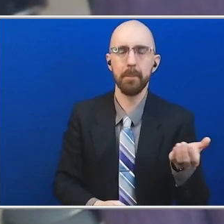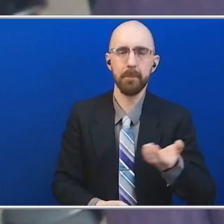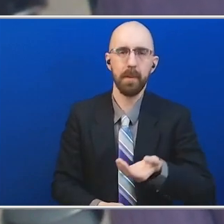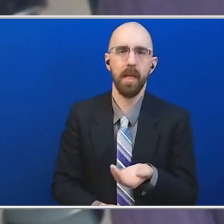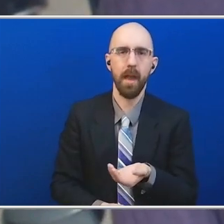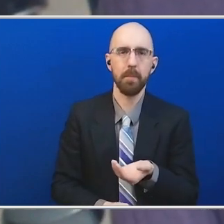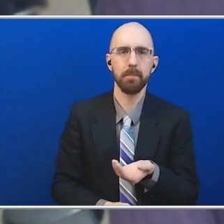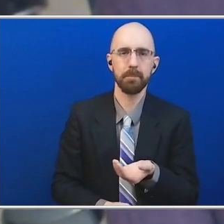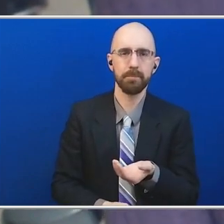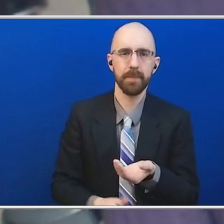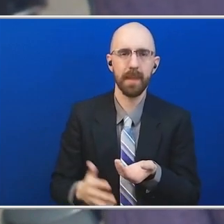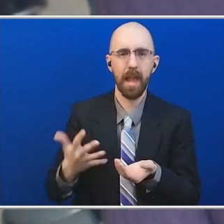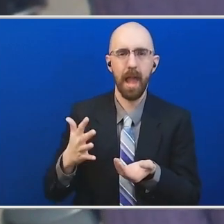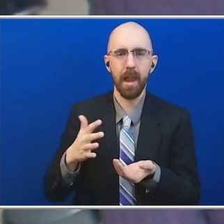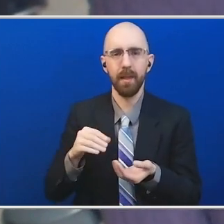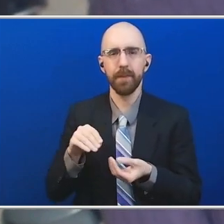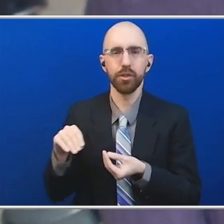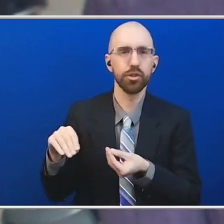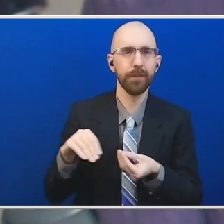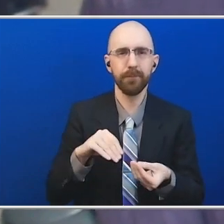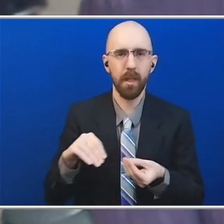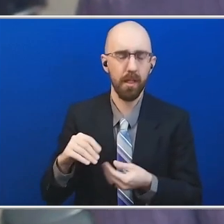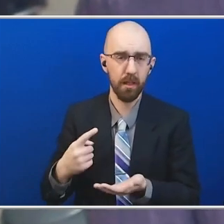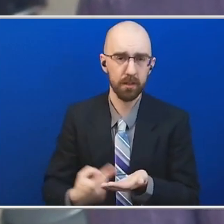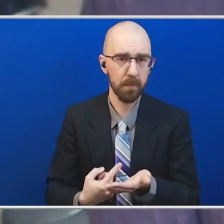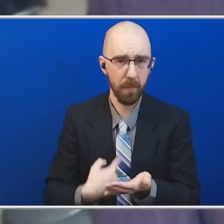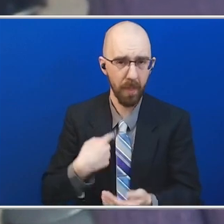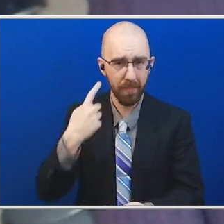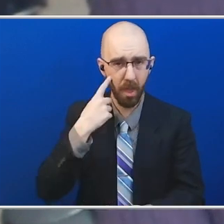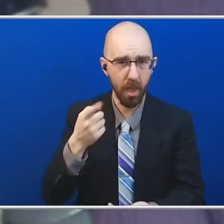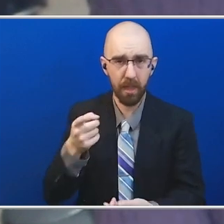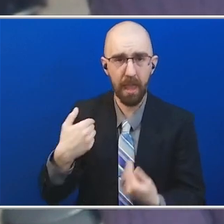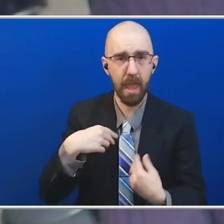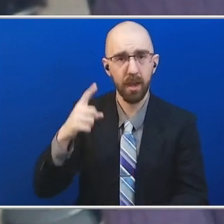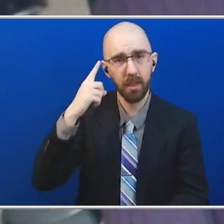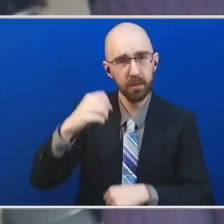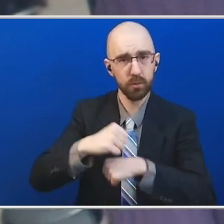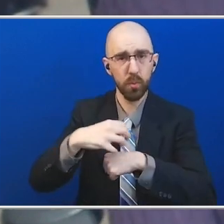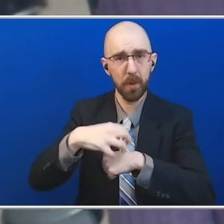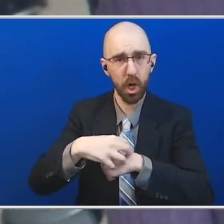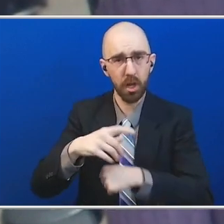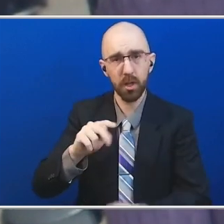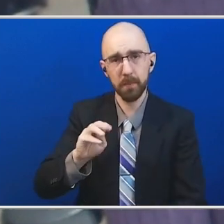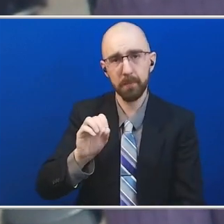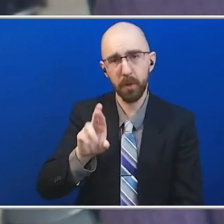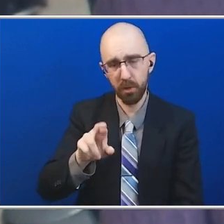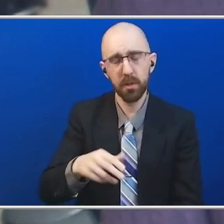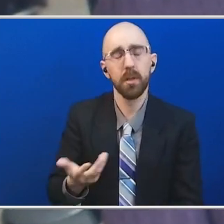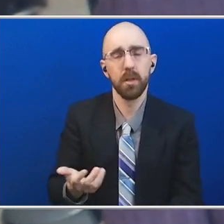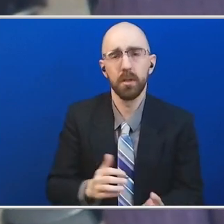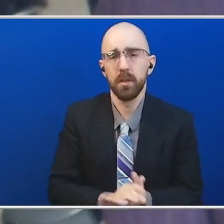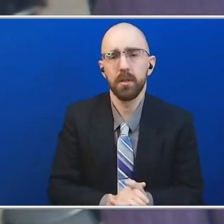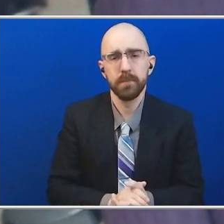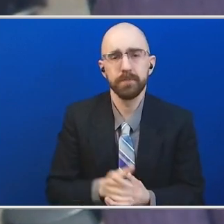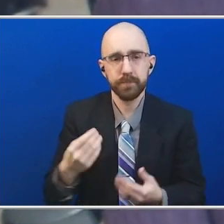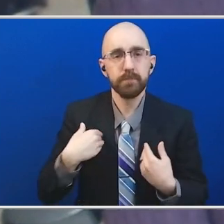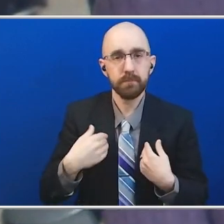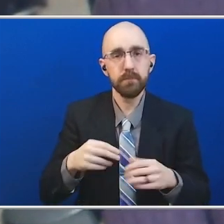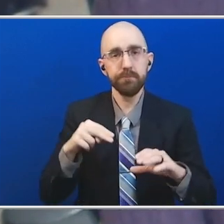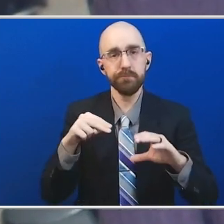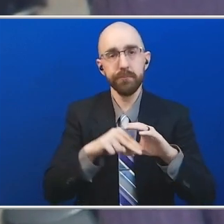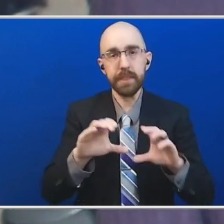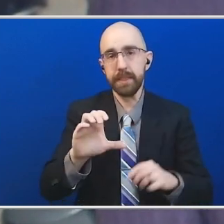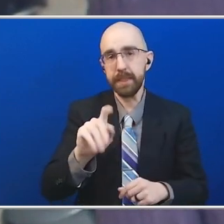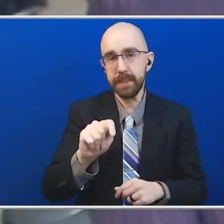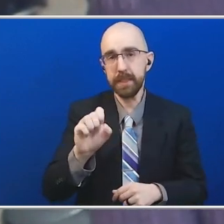of shuffled sometimes. I really thought maybe he had a brain tumor, and so he had a CT scan, everything was